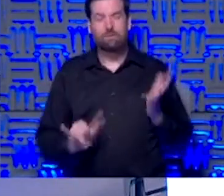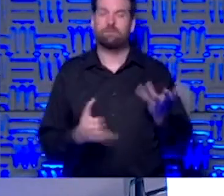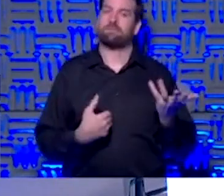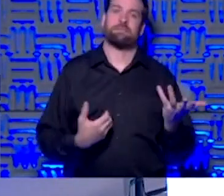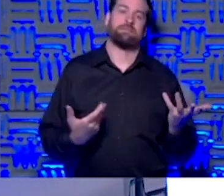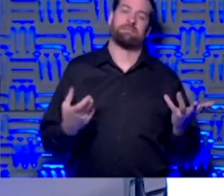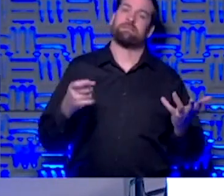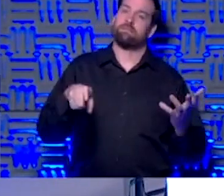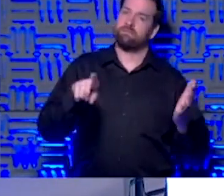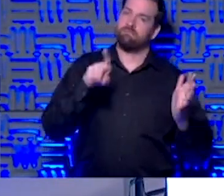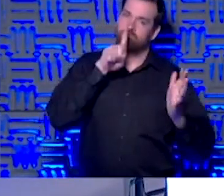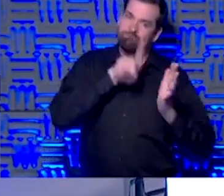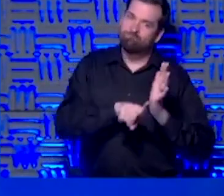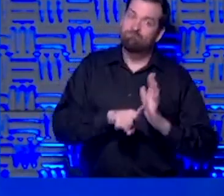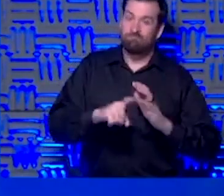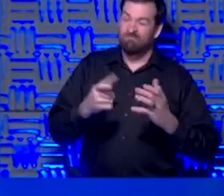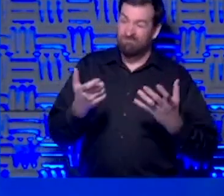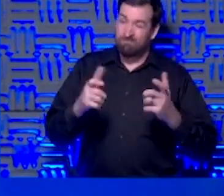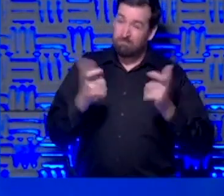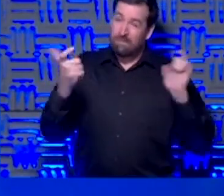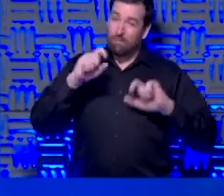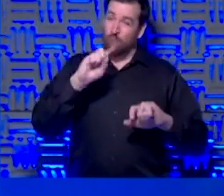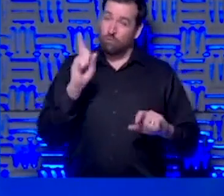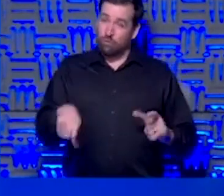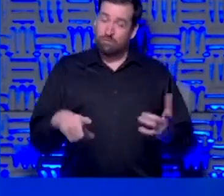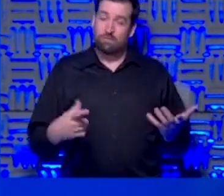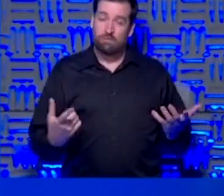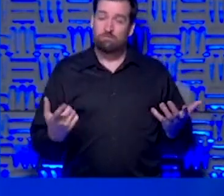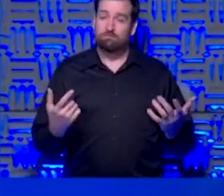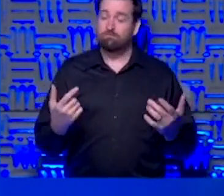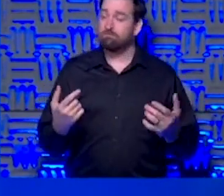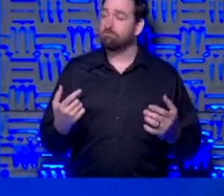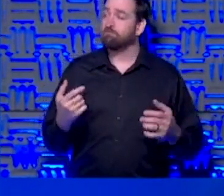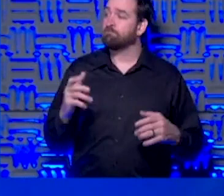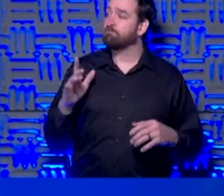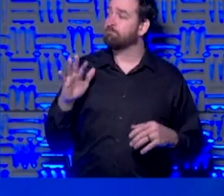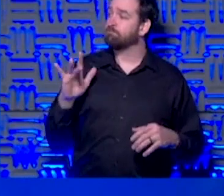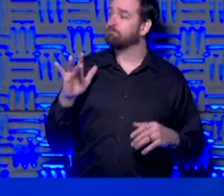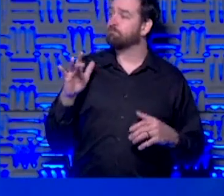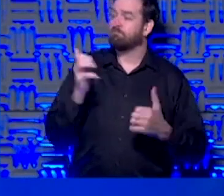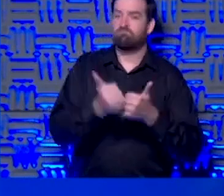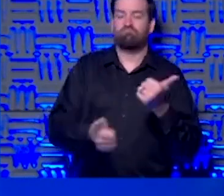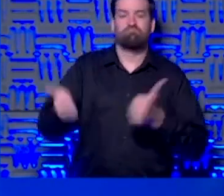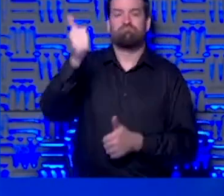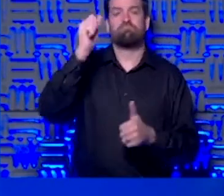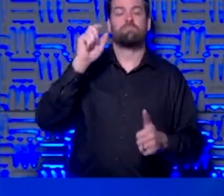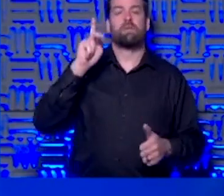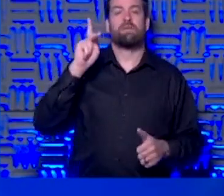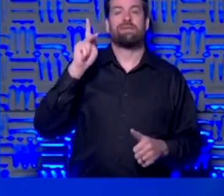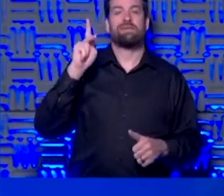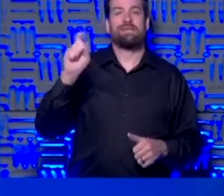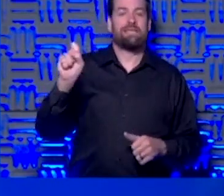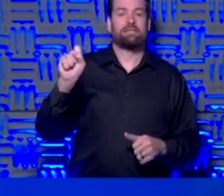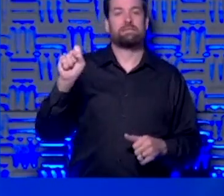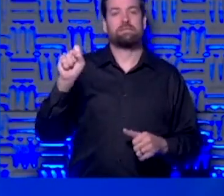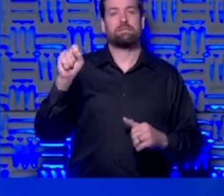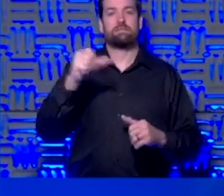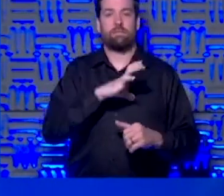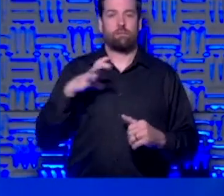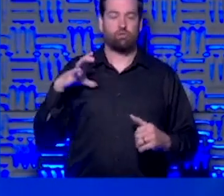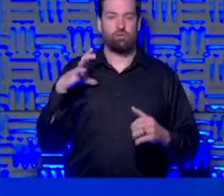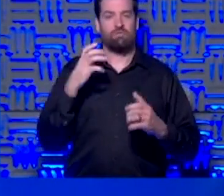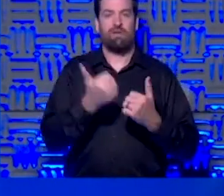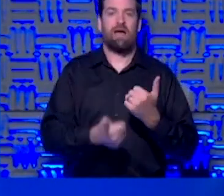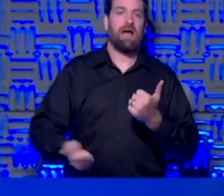some more guidance about that. A lot of big questions about that. You know, we had the head of the Kansas Commission on Education,